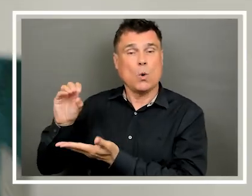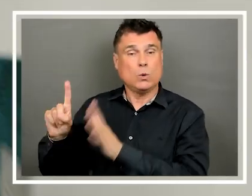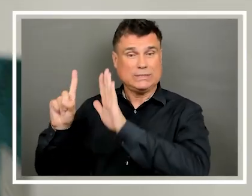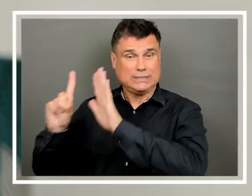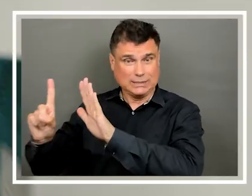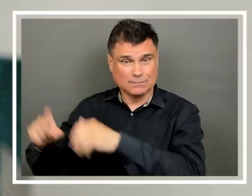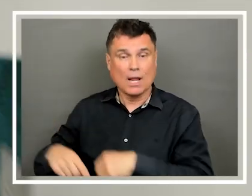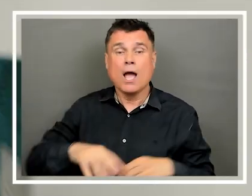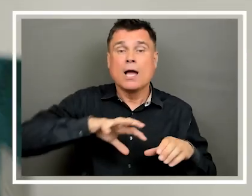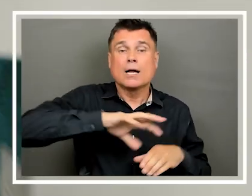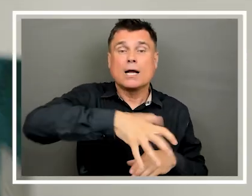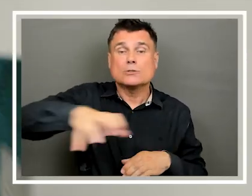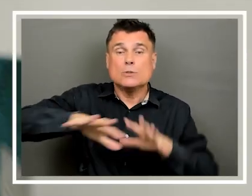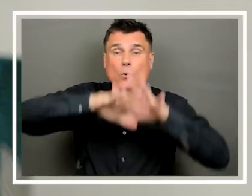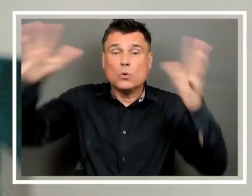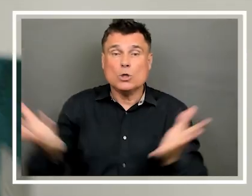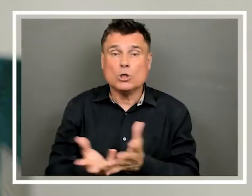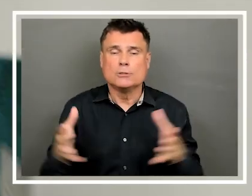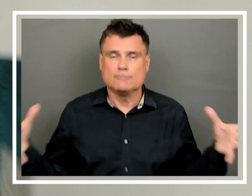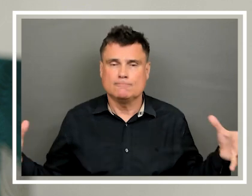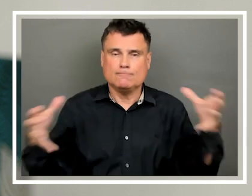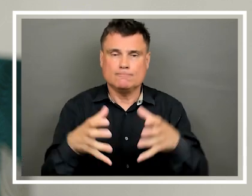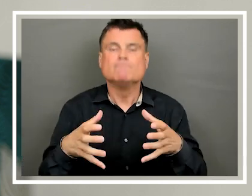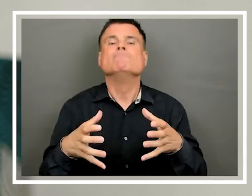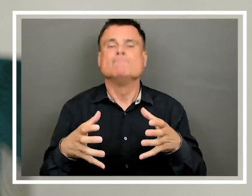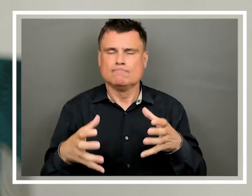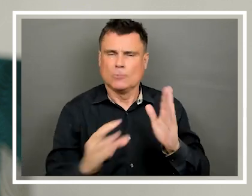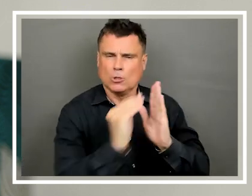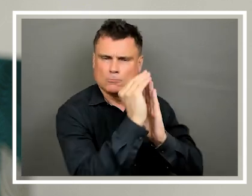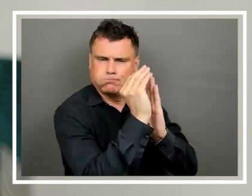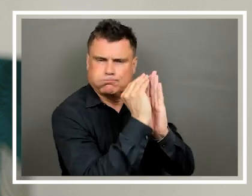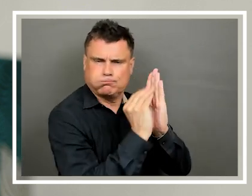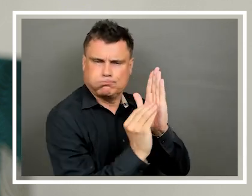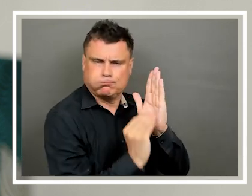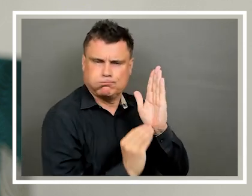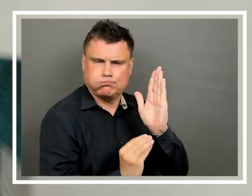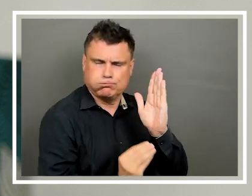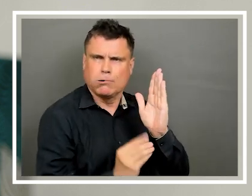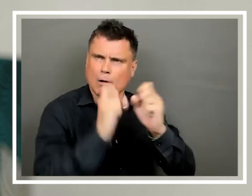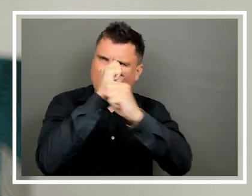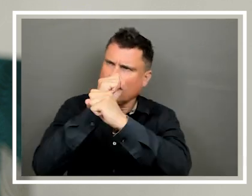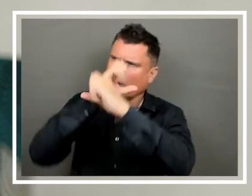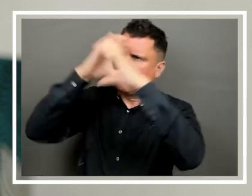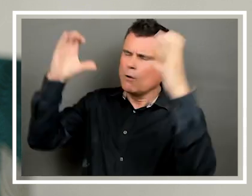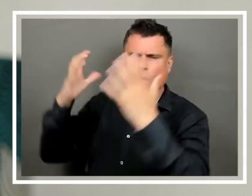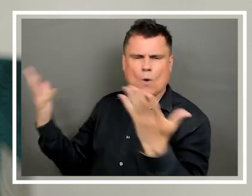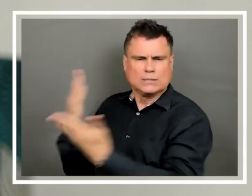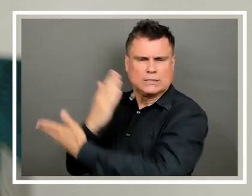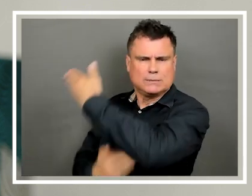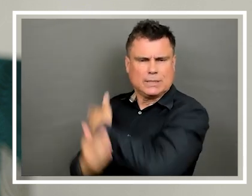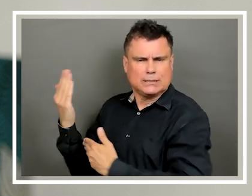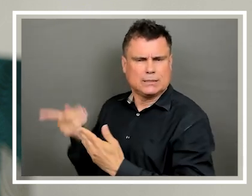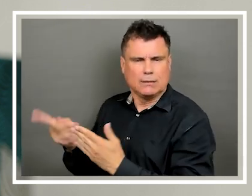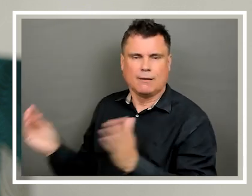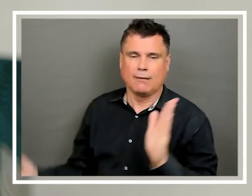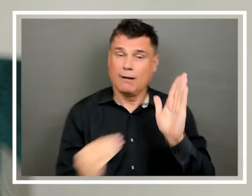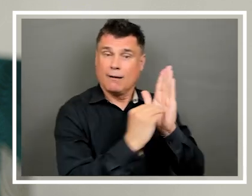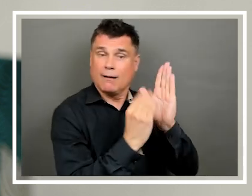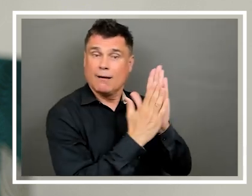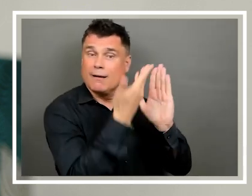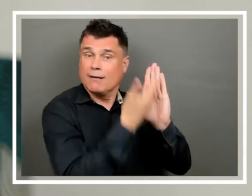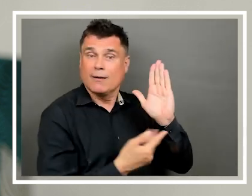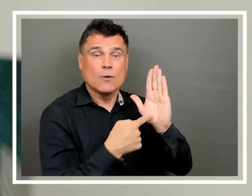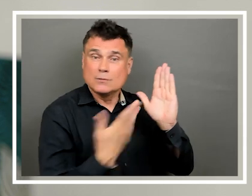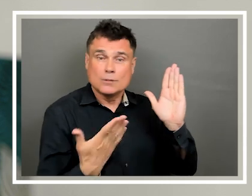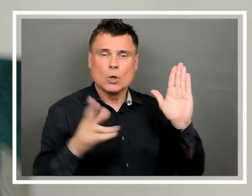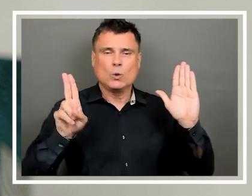2006, countries around the world came together to adopt this new understanding of disability in the United